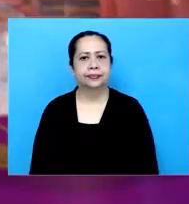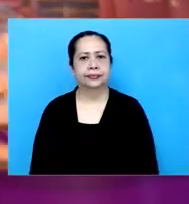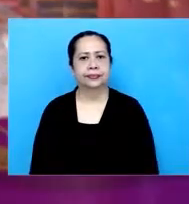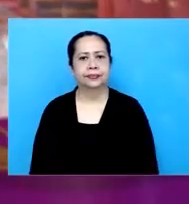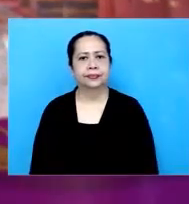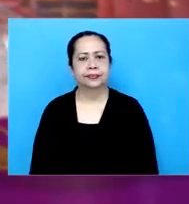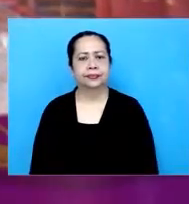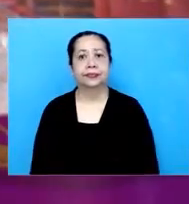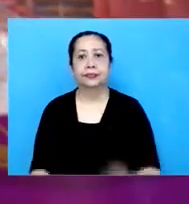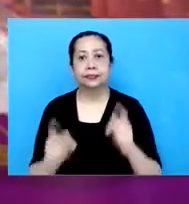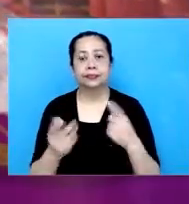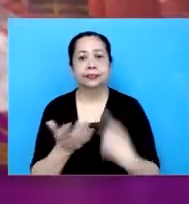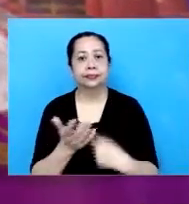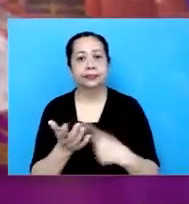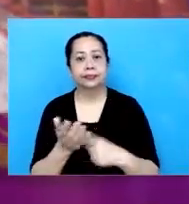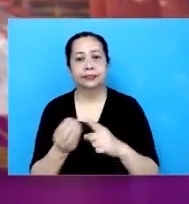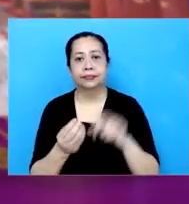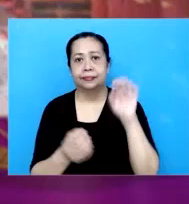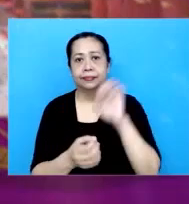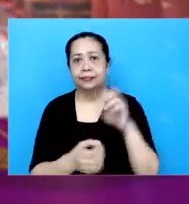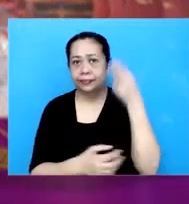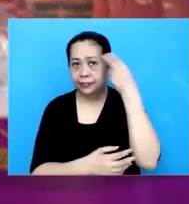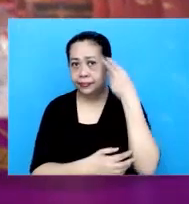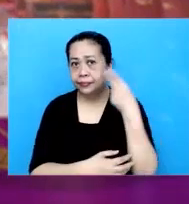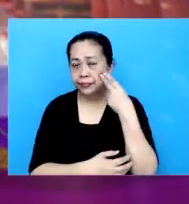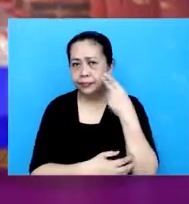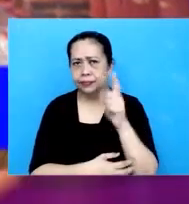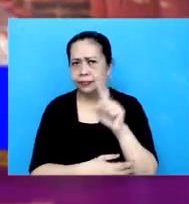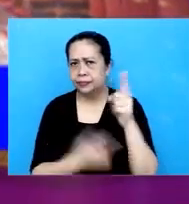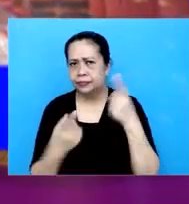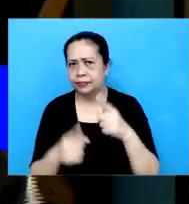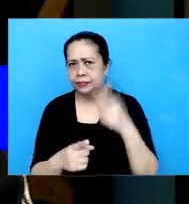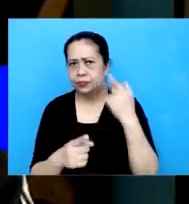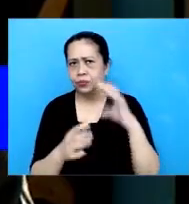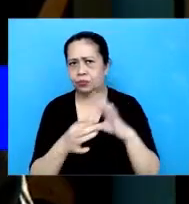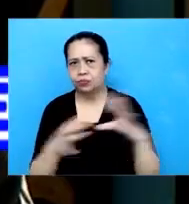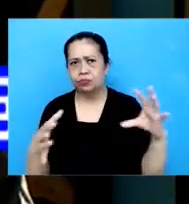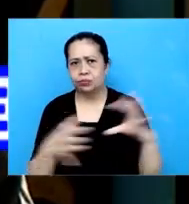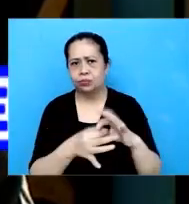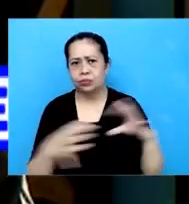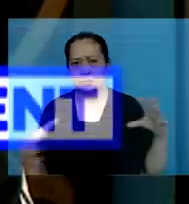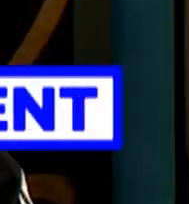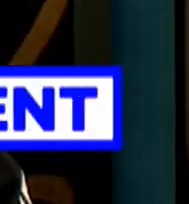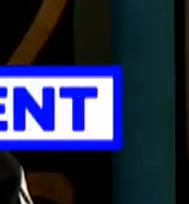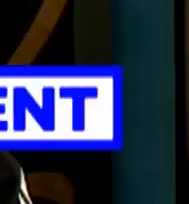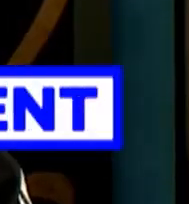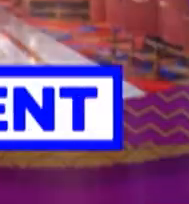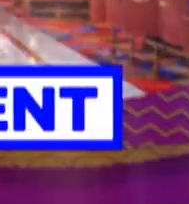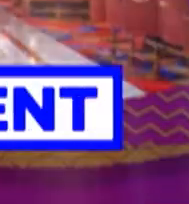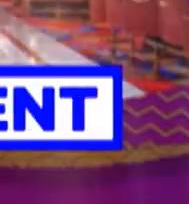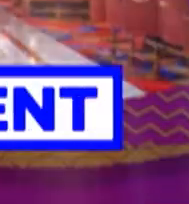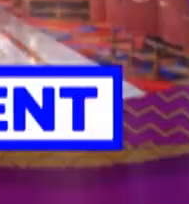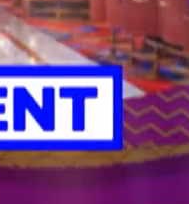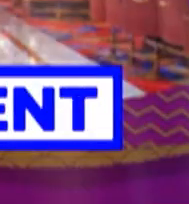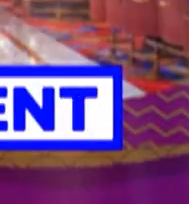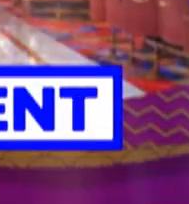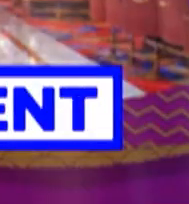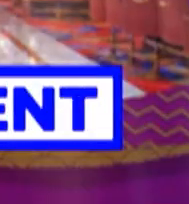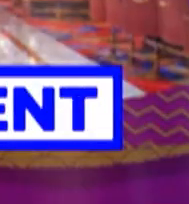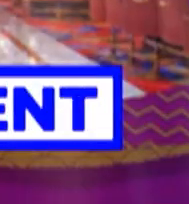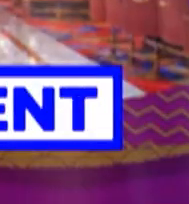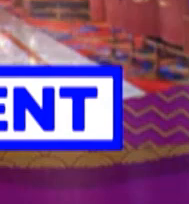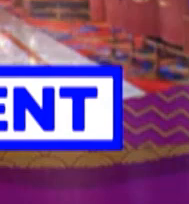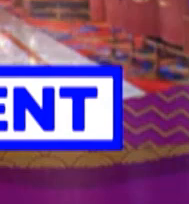Okay, let's talk about E-Heads. What happened? Why did you disband? Nung nag-disband ba kayo, may panghihinayang ba?